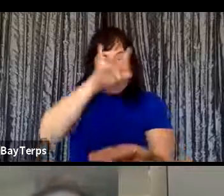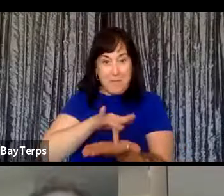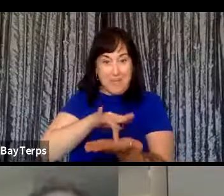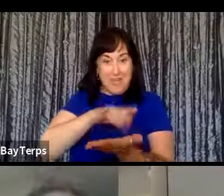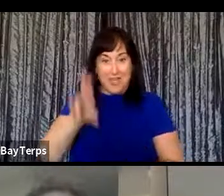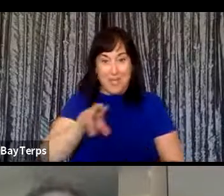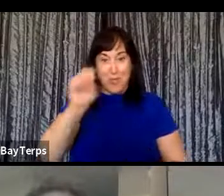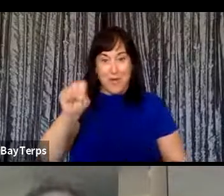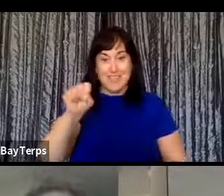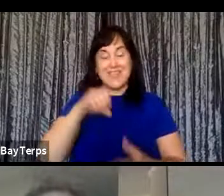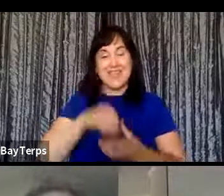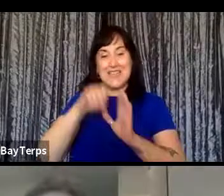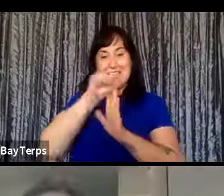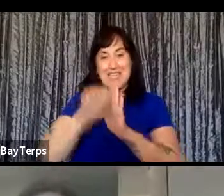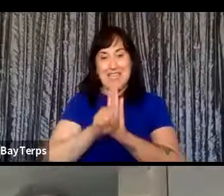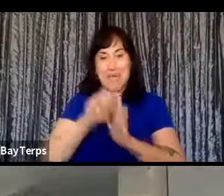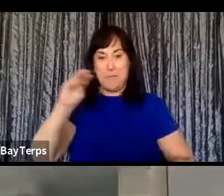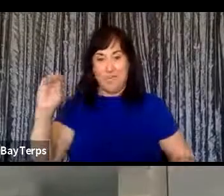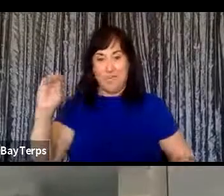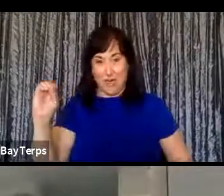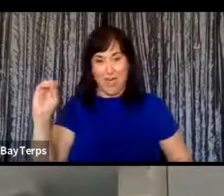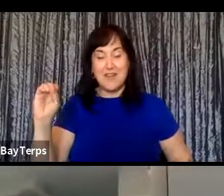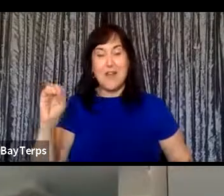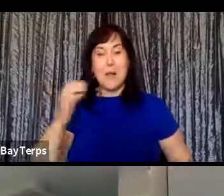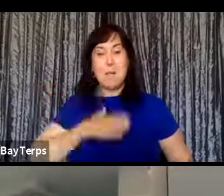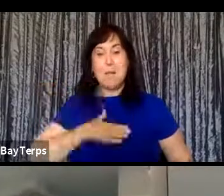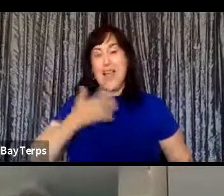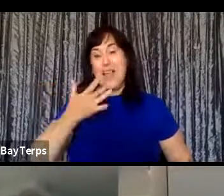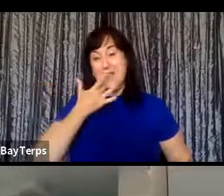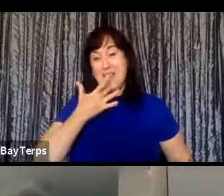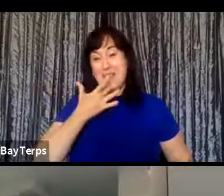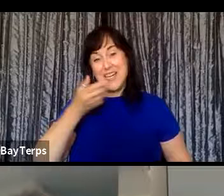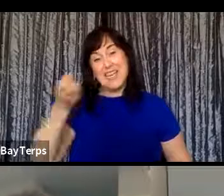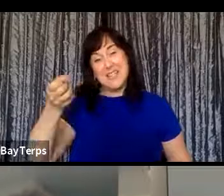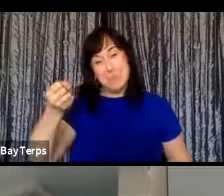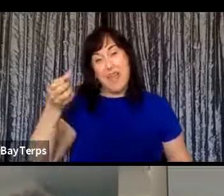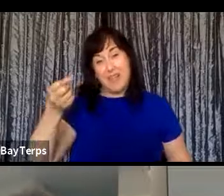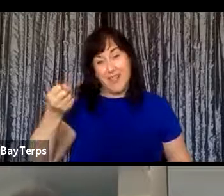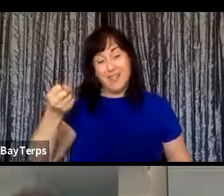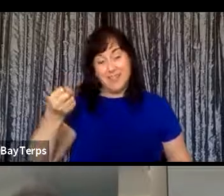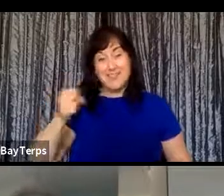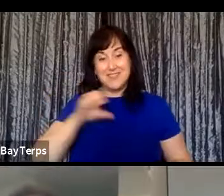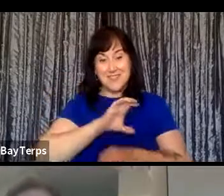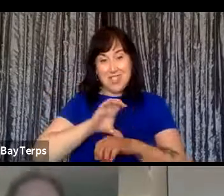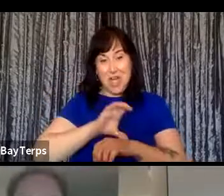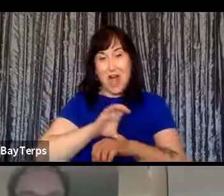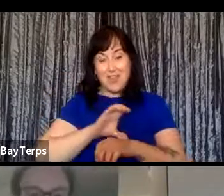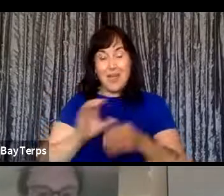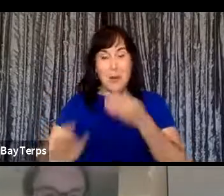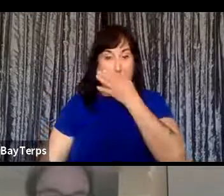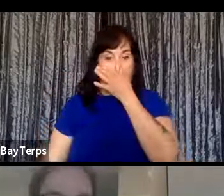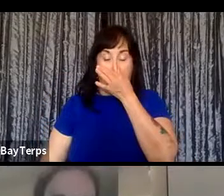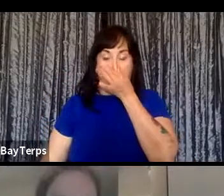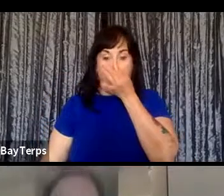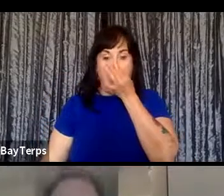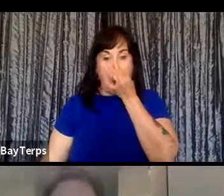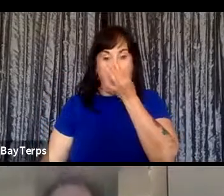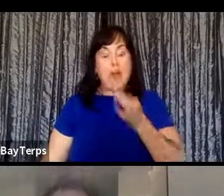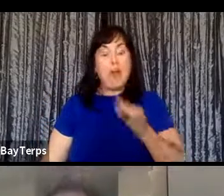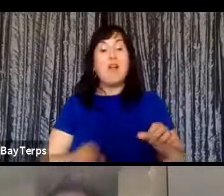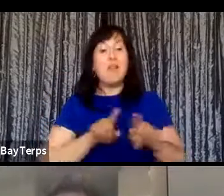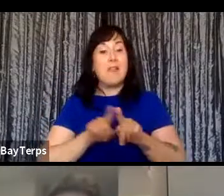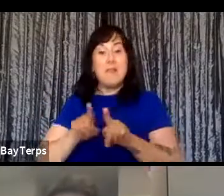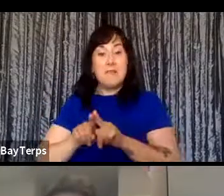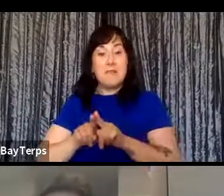state of Missouri. And my favorite chocolate is milk chocolate. Excellent, excellent. I'm hopefully also going to get people